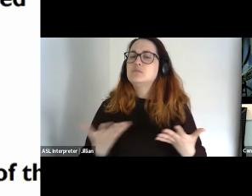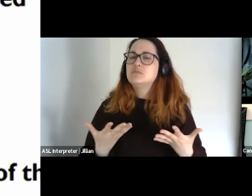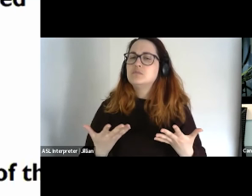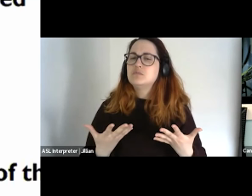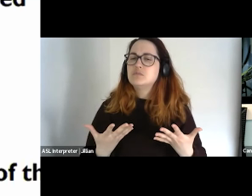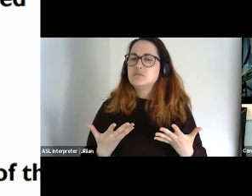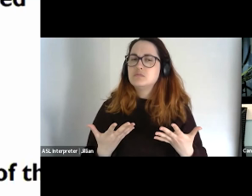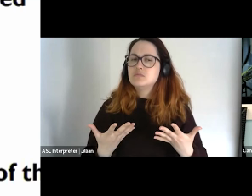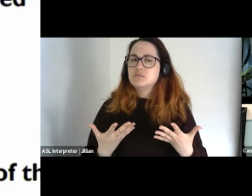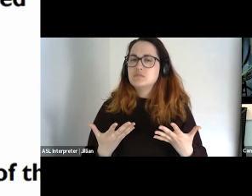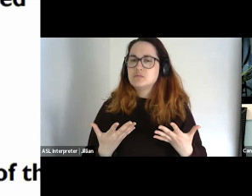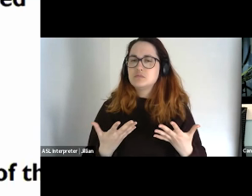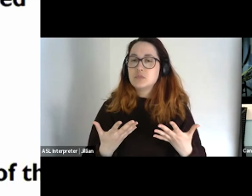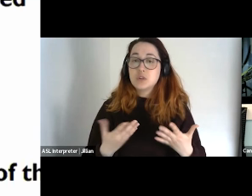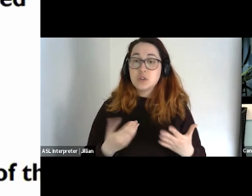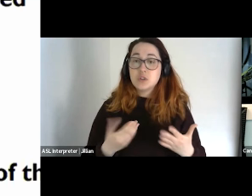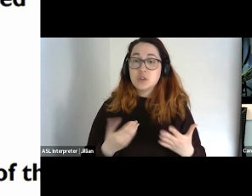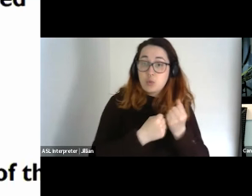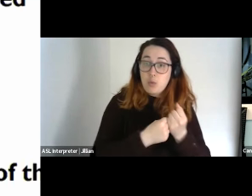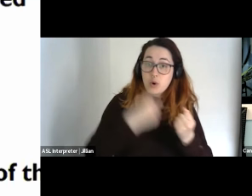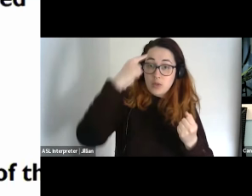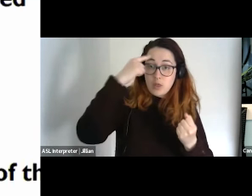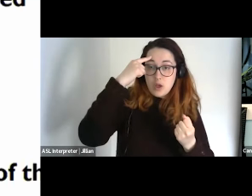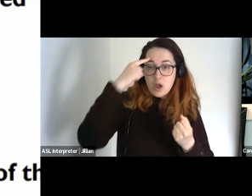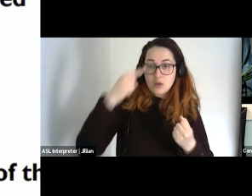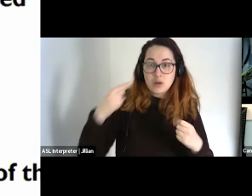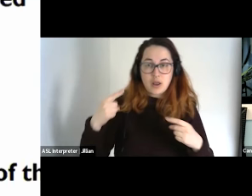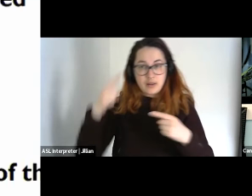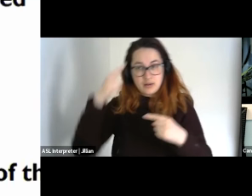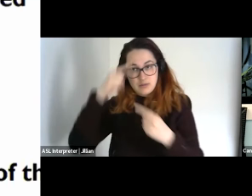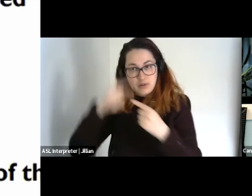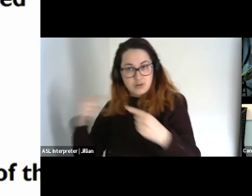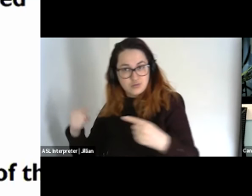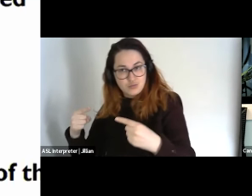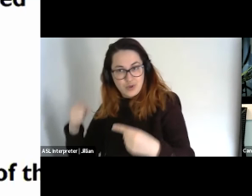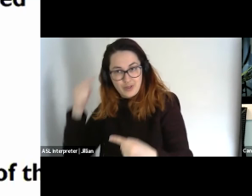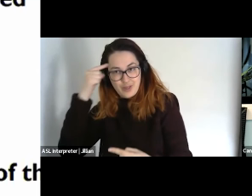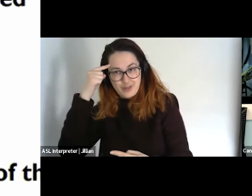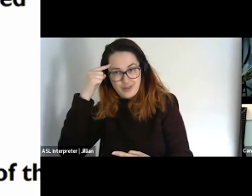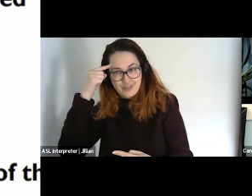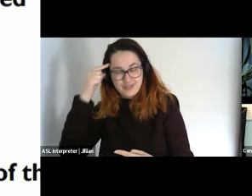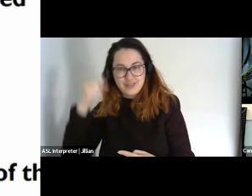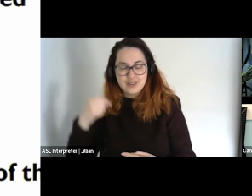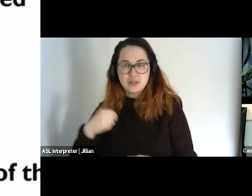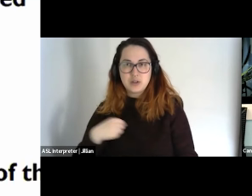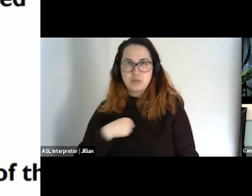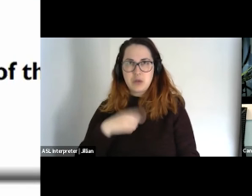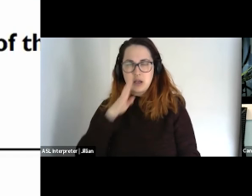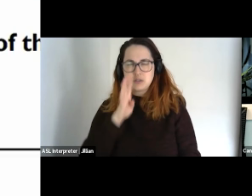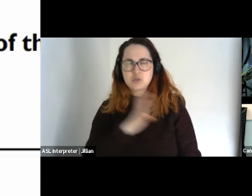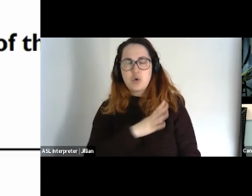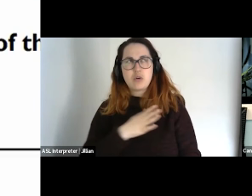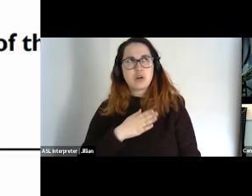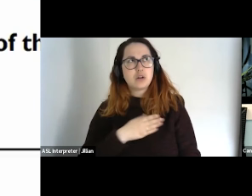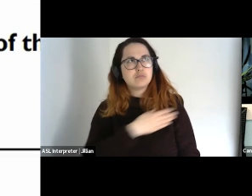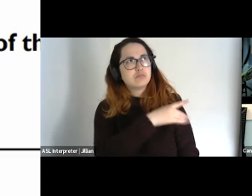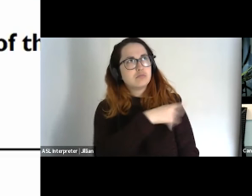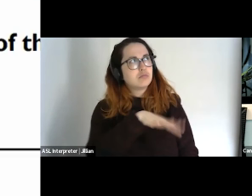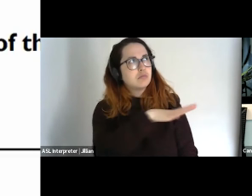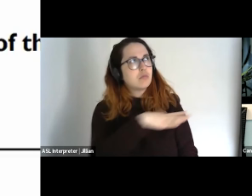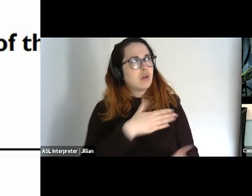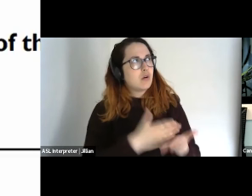for and against this thought? And again, that idea of rights. Okay, so am I ignoring the rights of my friends? Am I ignoring my